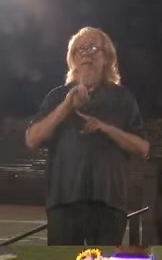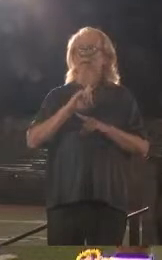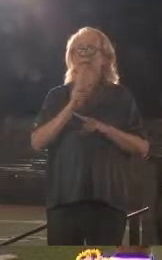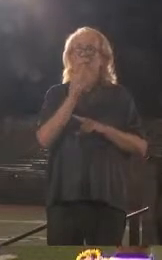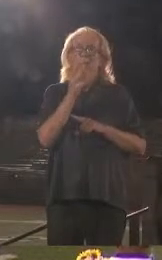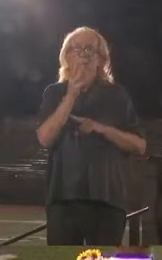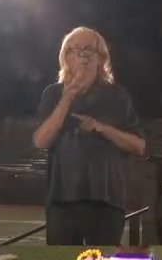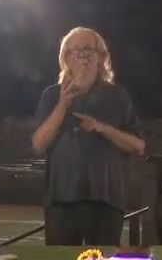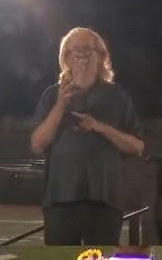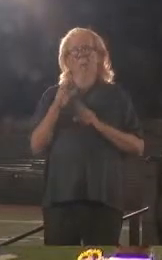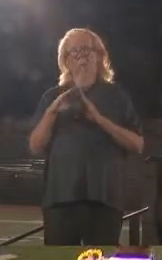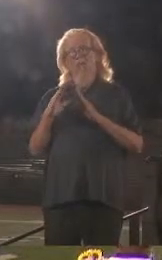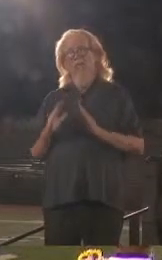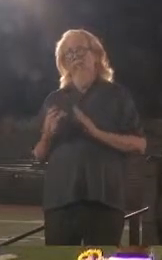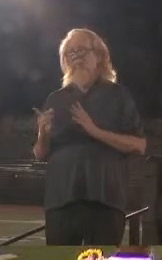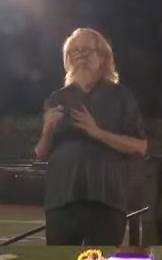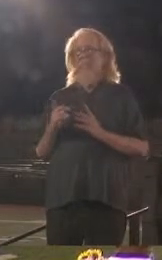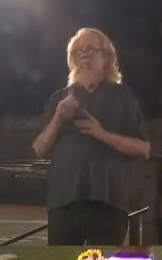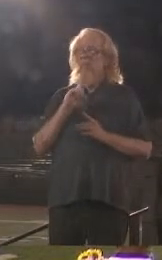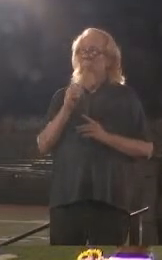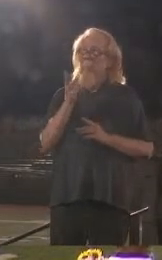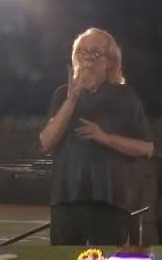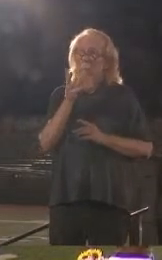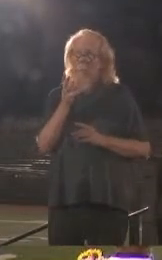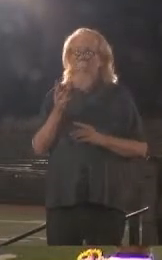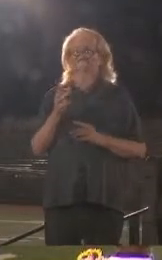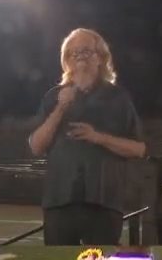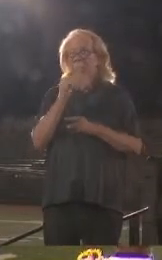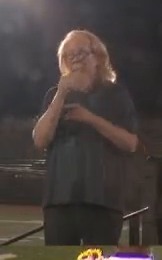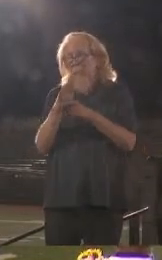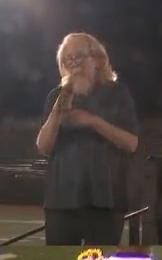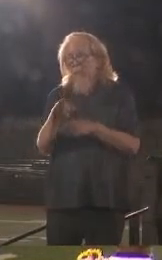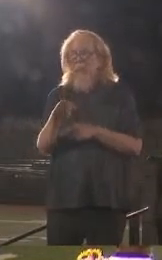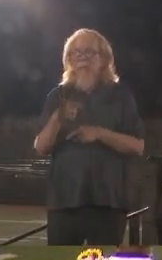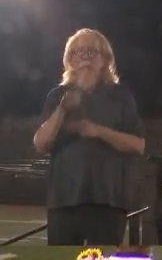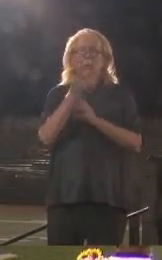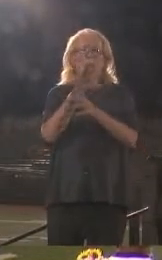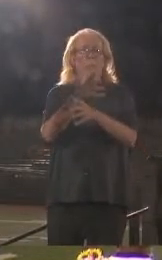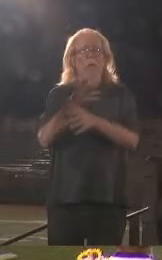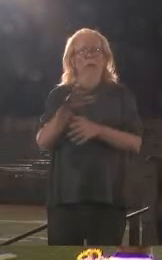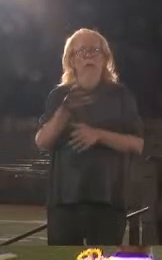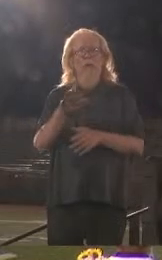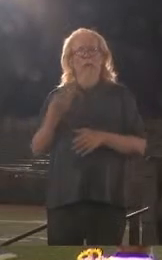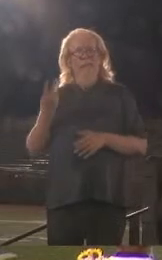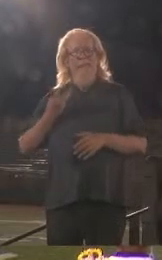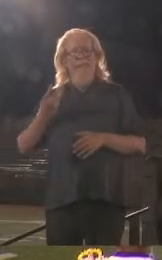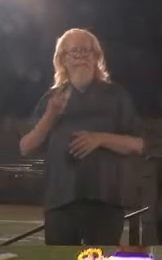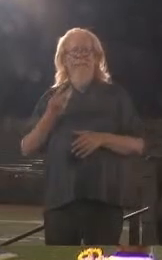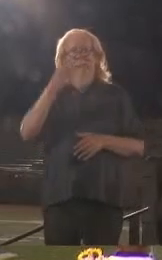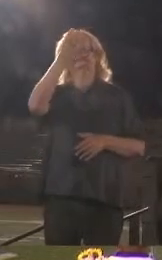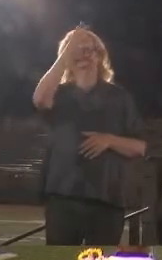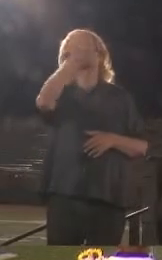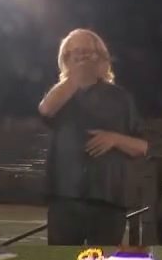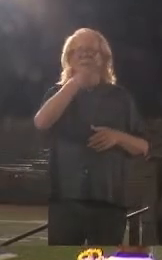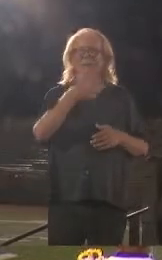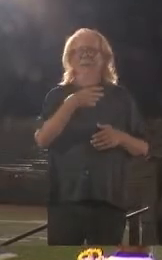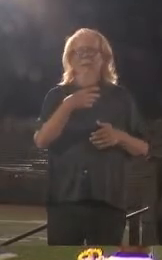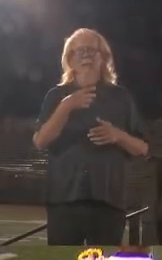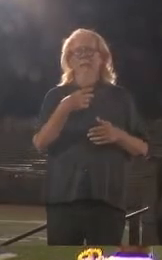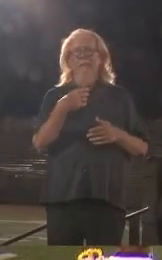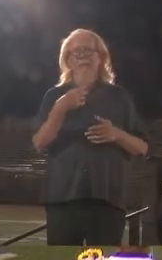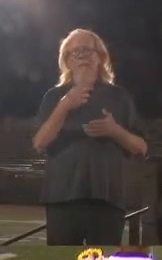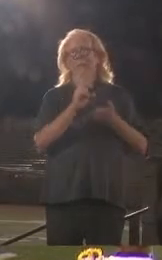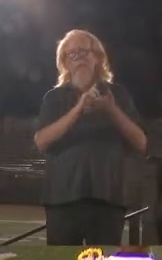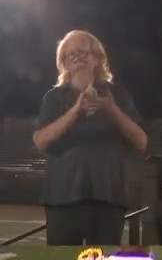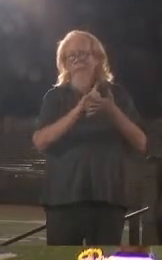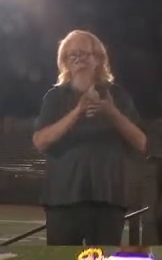household. Growing up, it was really just my mother, my younger sister, my grandmother, and I. My dad struggled with severe drug abuse and